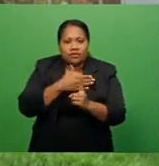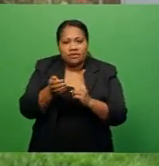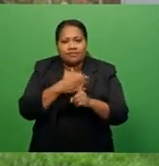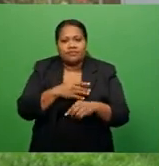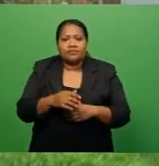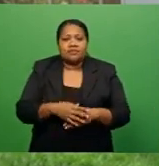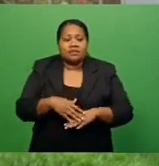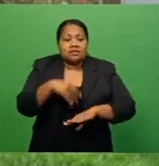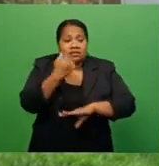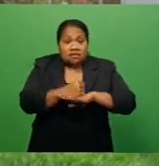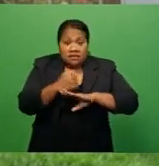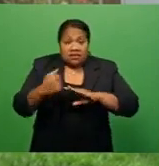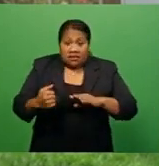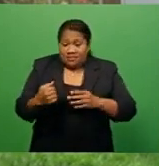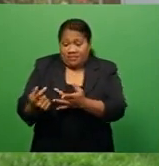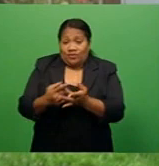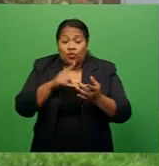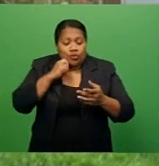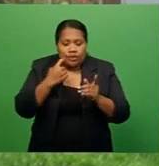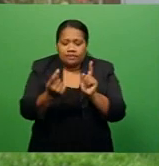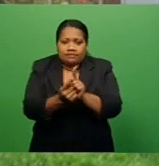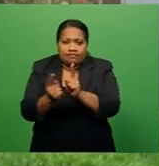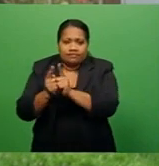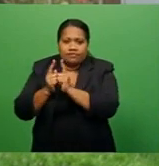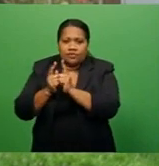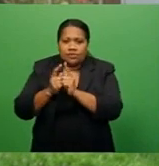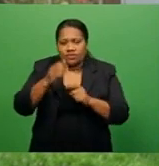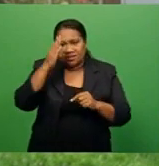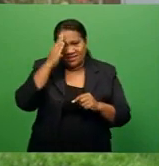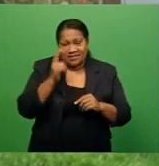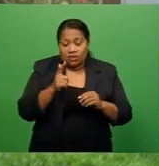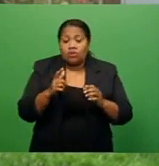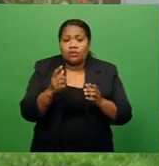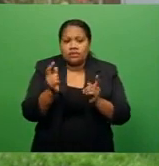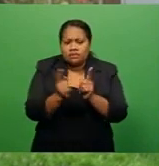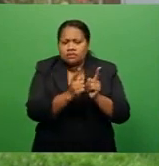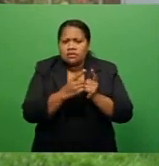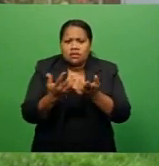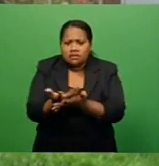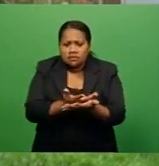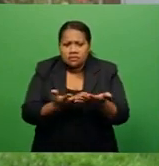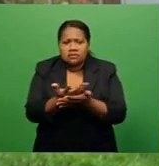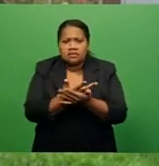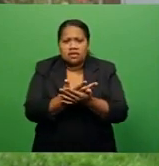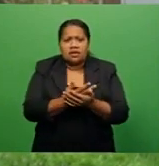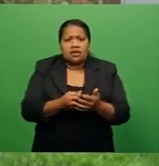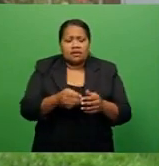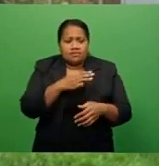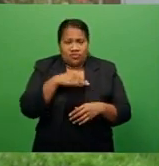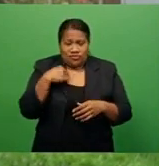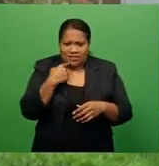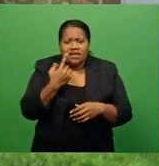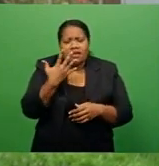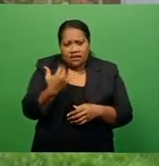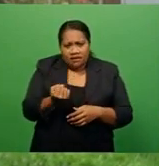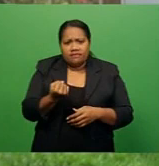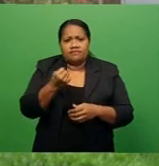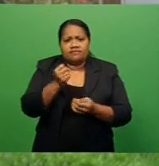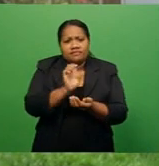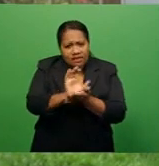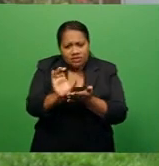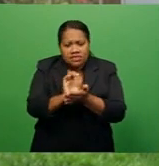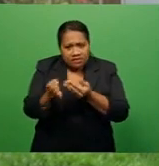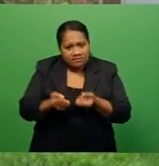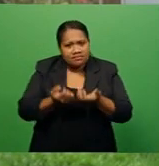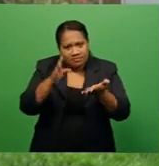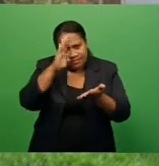to address bullying. Minister Rosie Akbar had earlier highlighted that they provide counseling to students involved while also strengthening